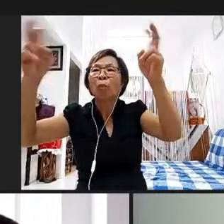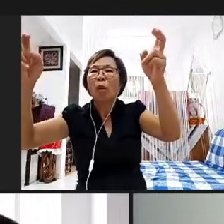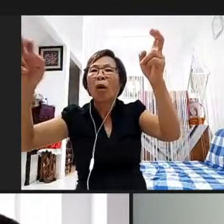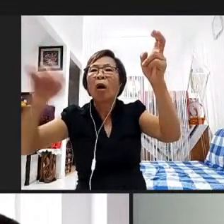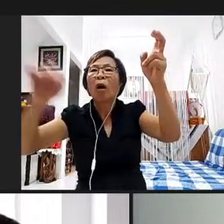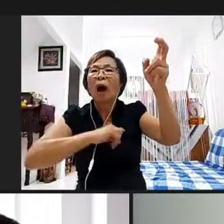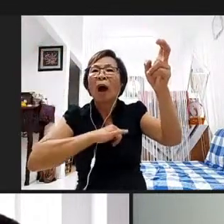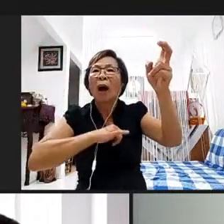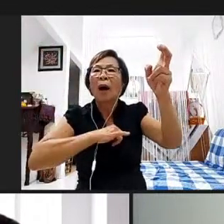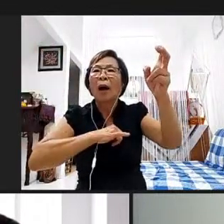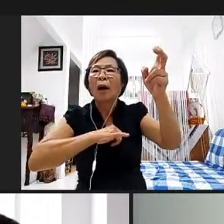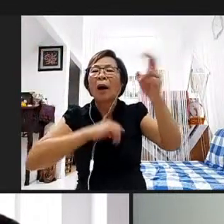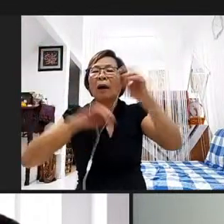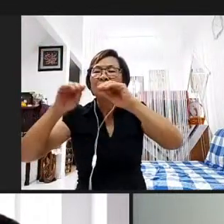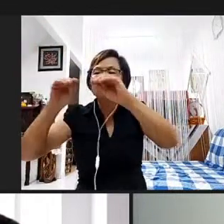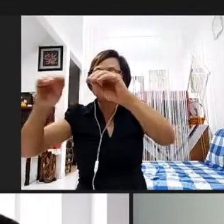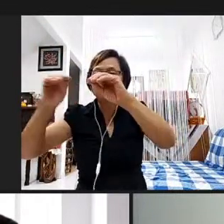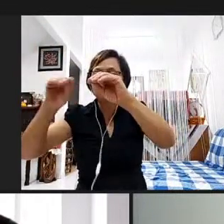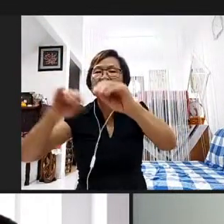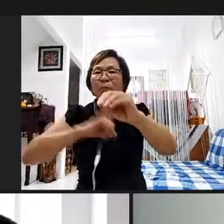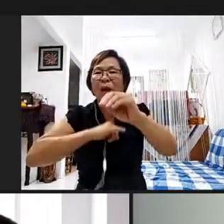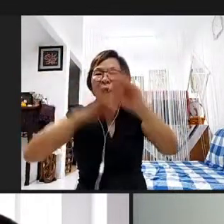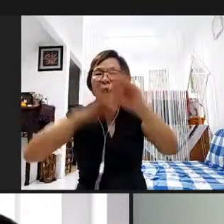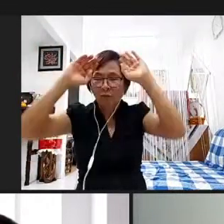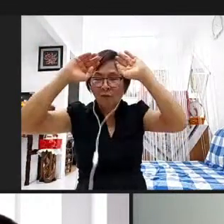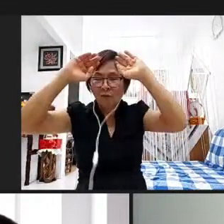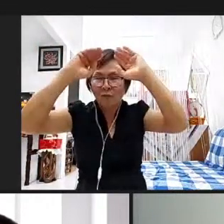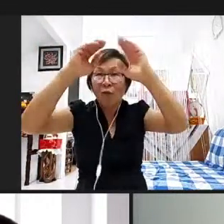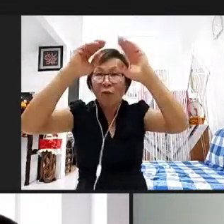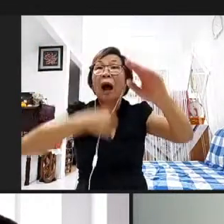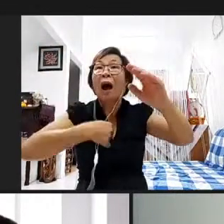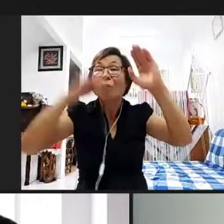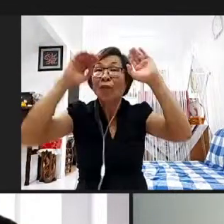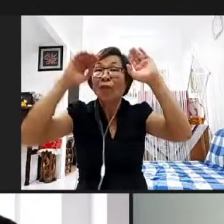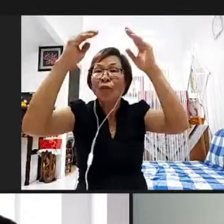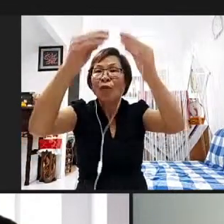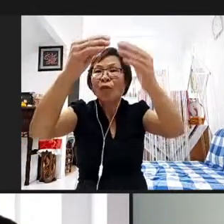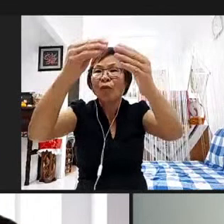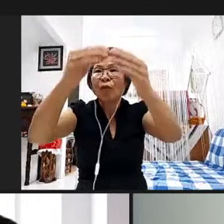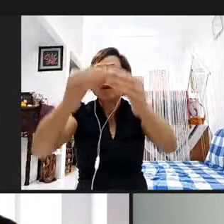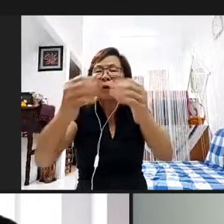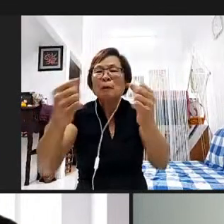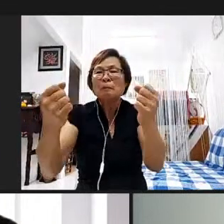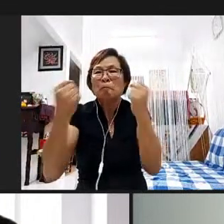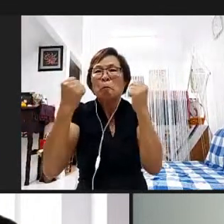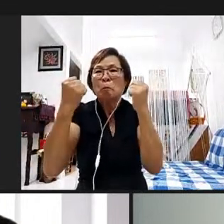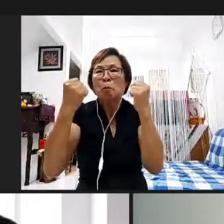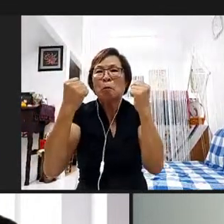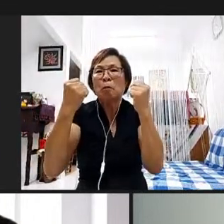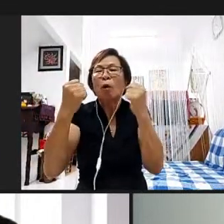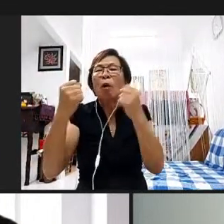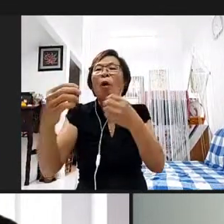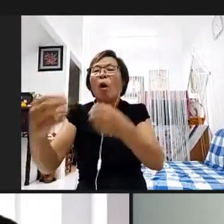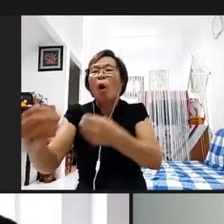have been teaching, but I focus a lot actually on building resilience for the workplace. Yeah, I do a lot of